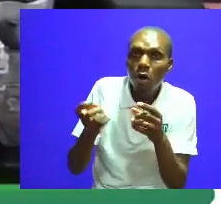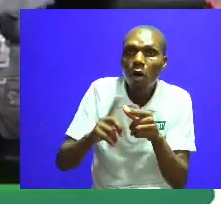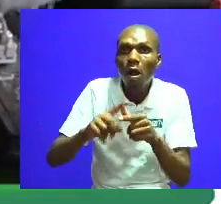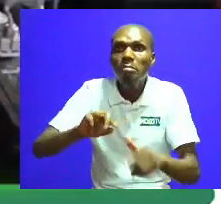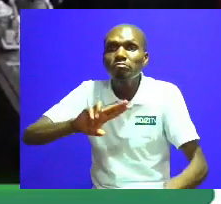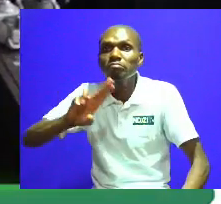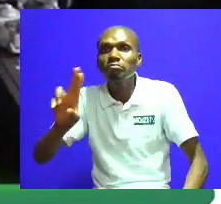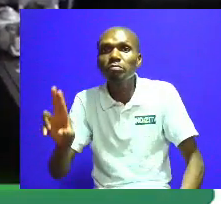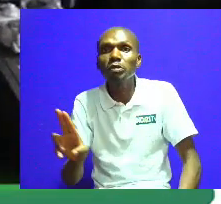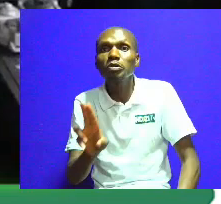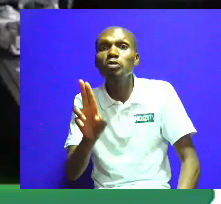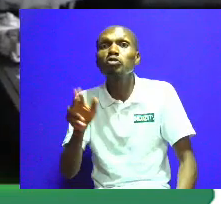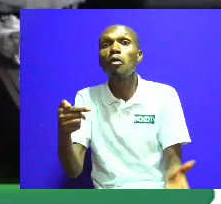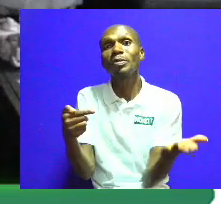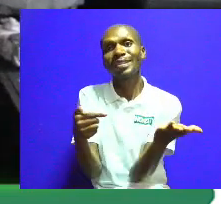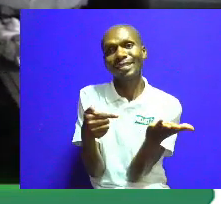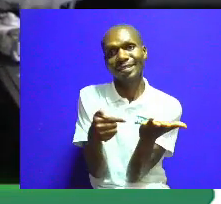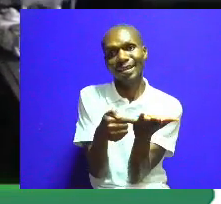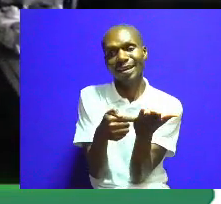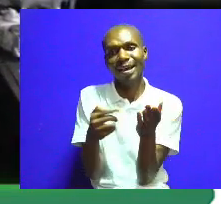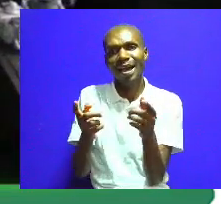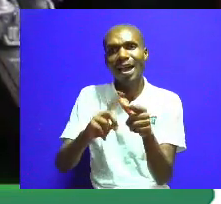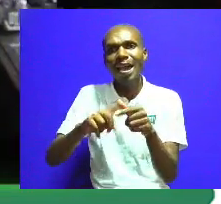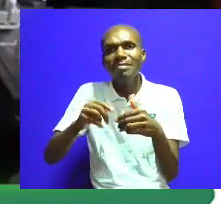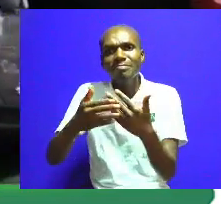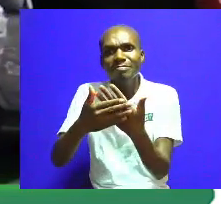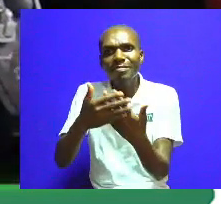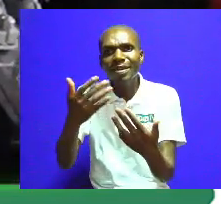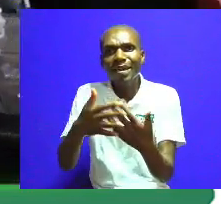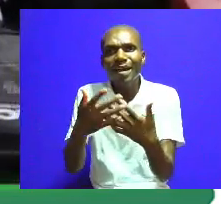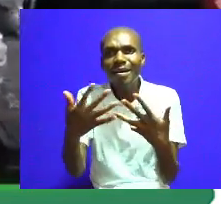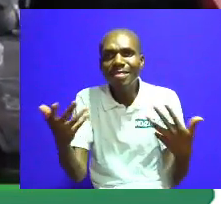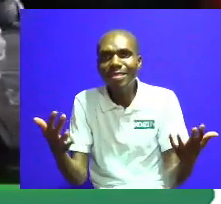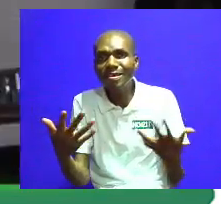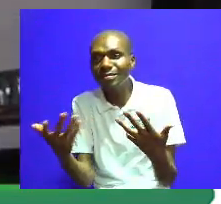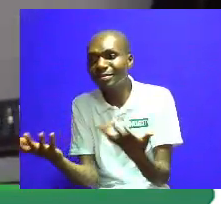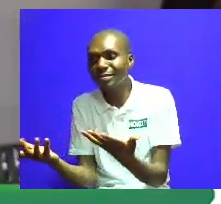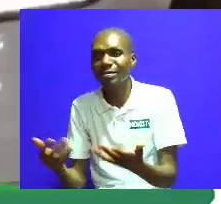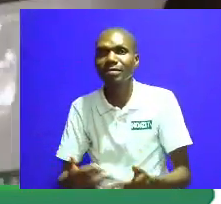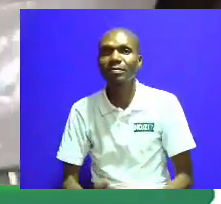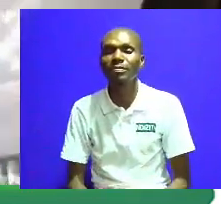tumekibweti nchira chia kerero, chokorenda ebi nto bito nto kanaine.